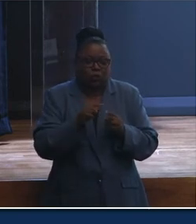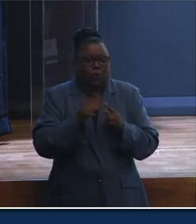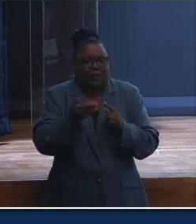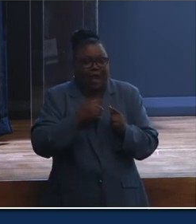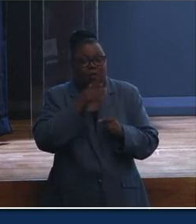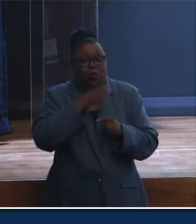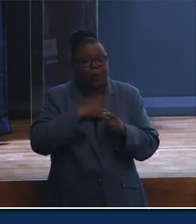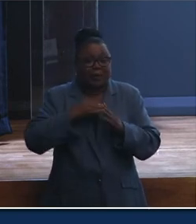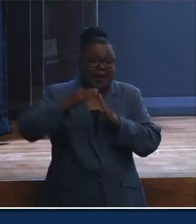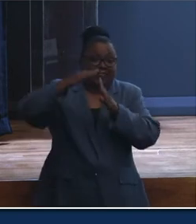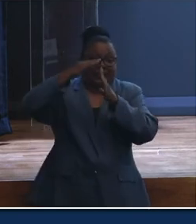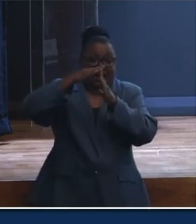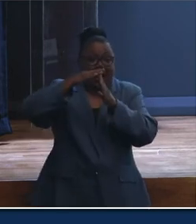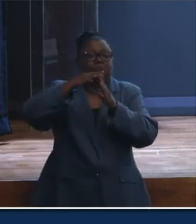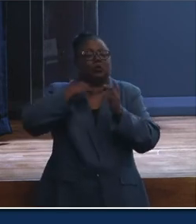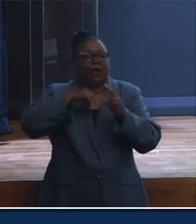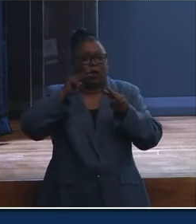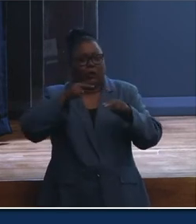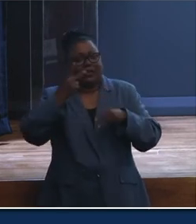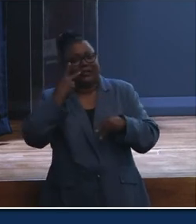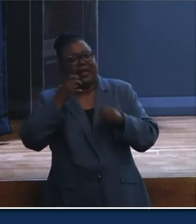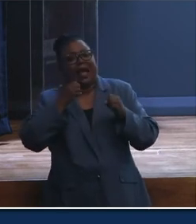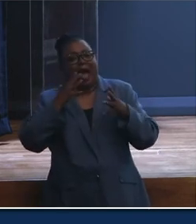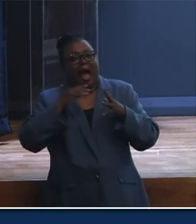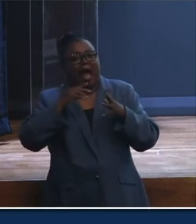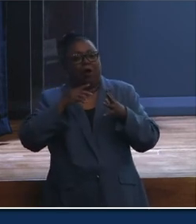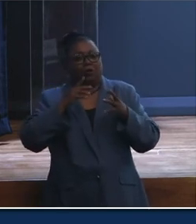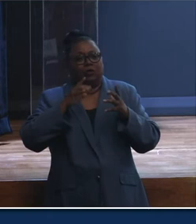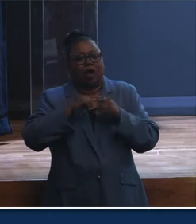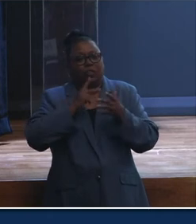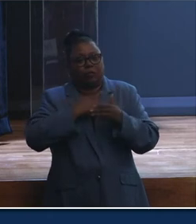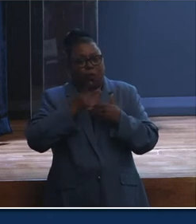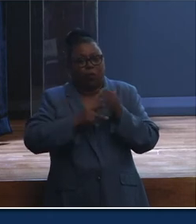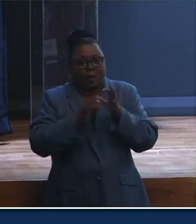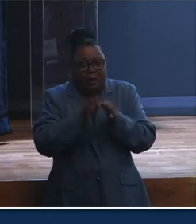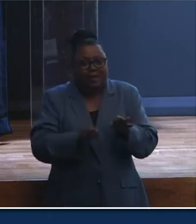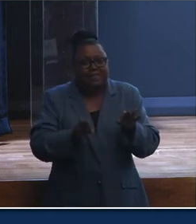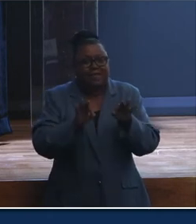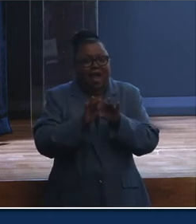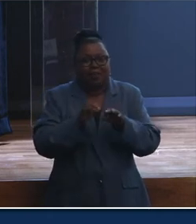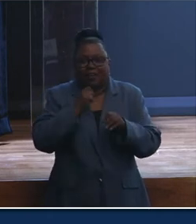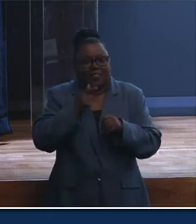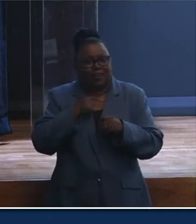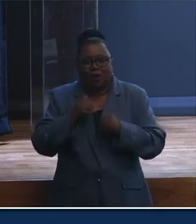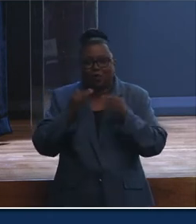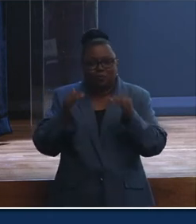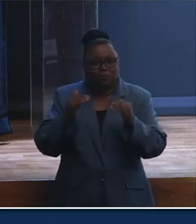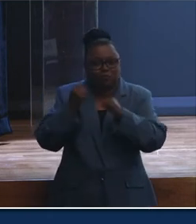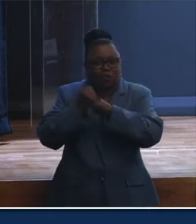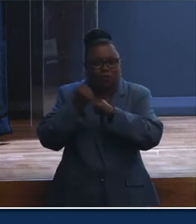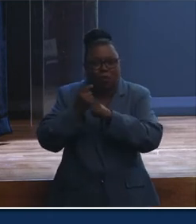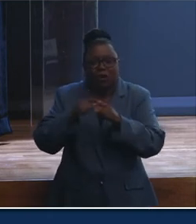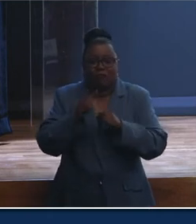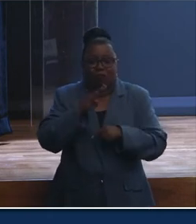to hire a woman at the top so that we can look and see how our programs are valued. They don't promote us. We get 4% of media attention